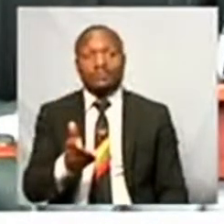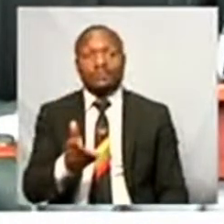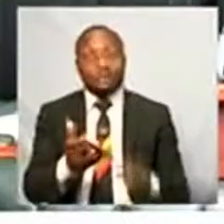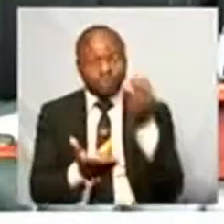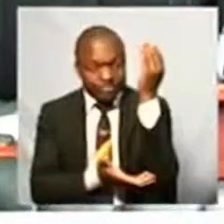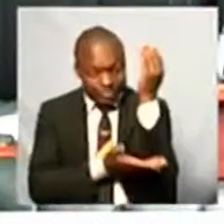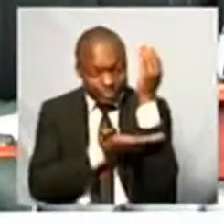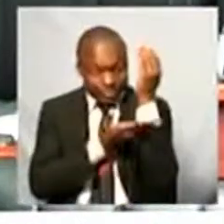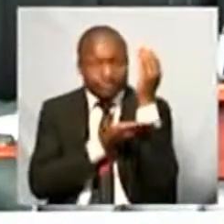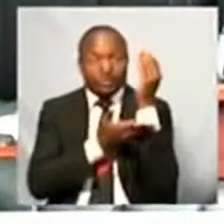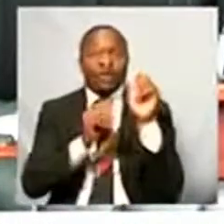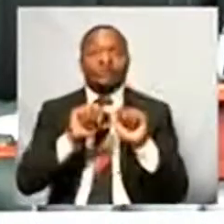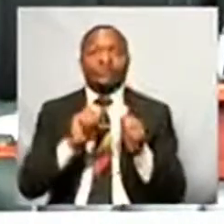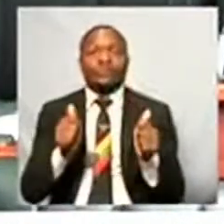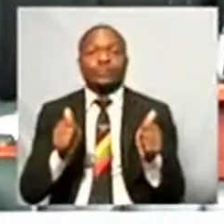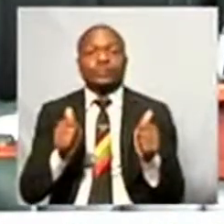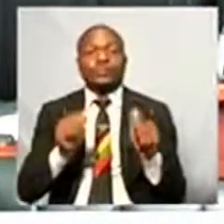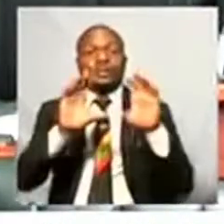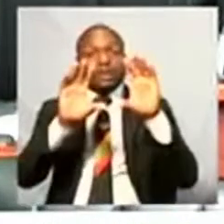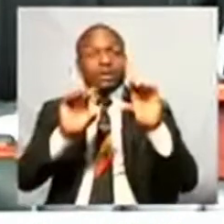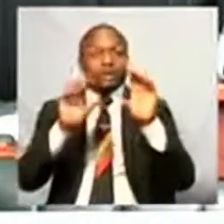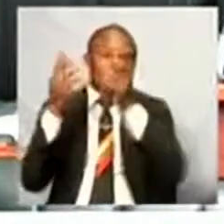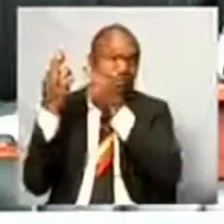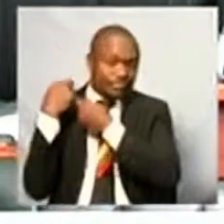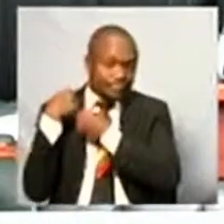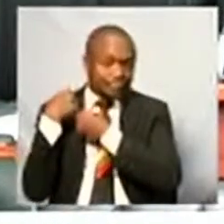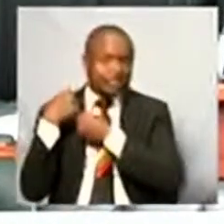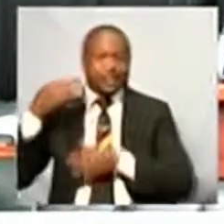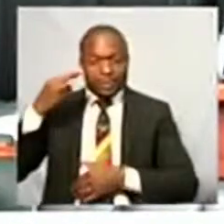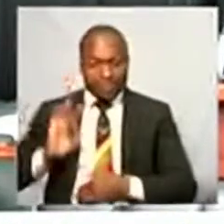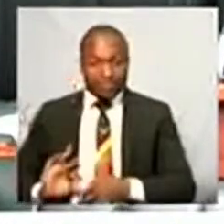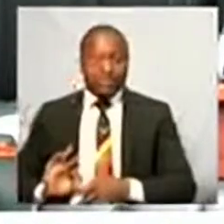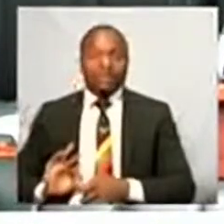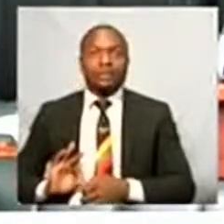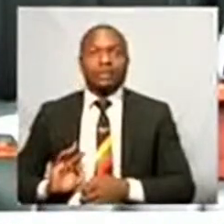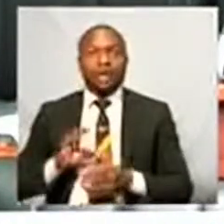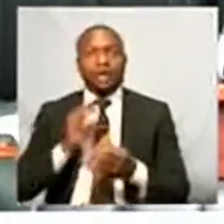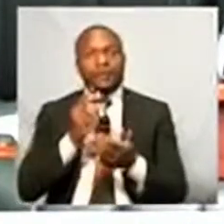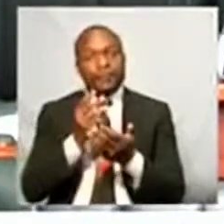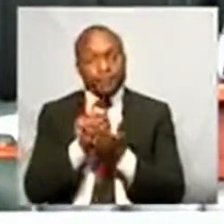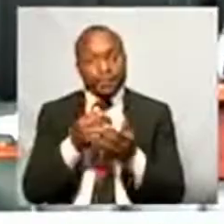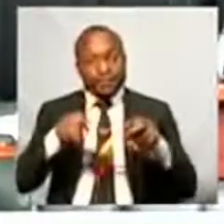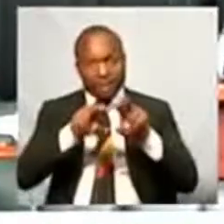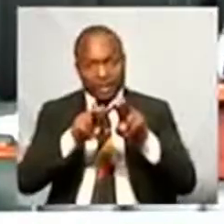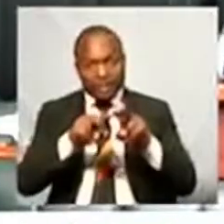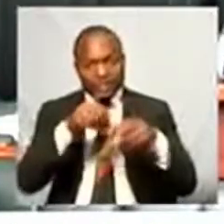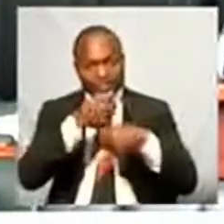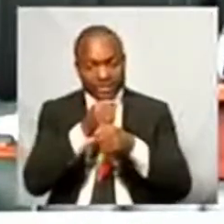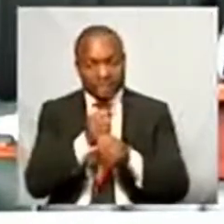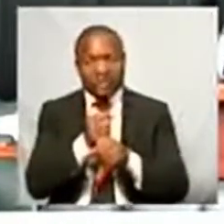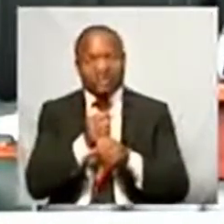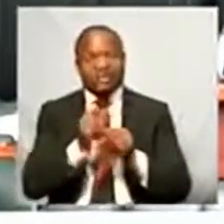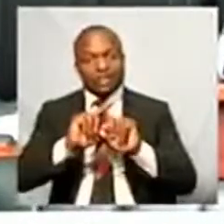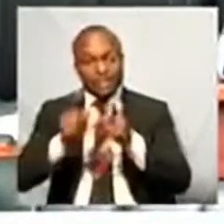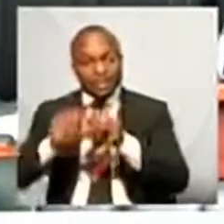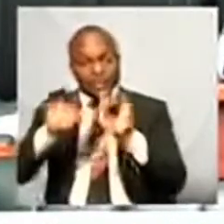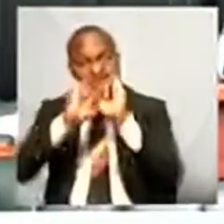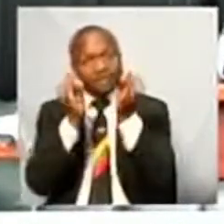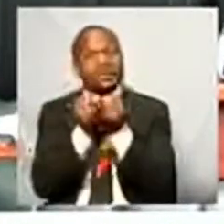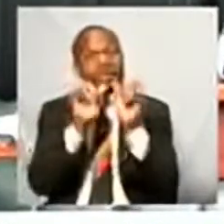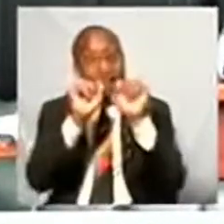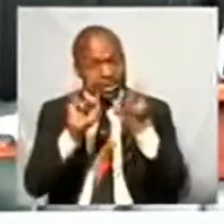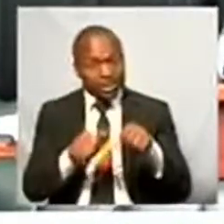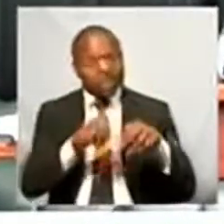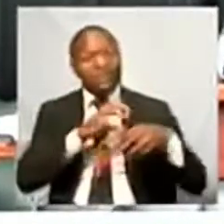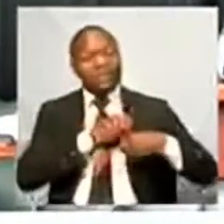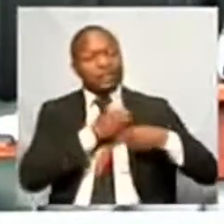improved efficiencies, accountability, profitability, and value creation in their respective institutions. May I now